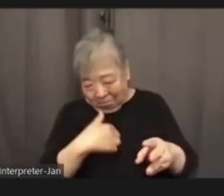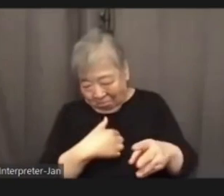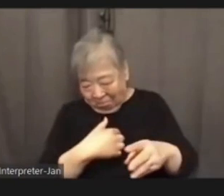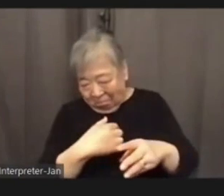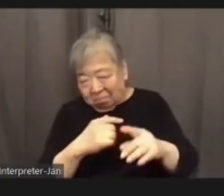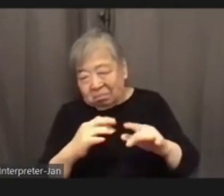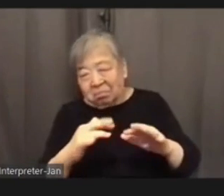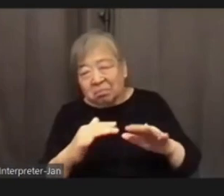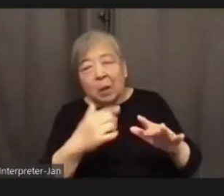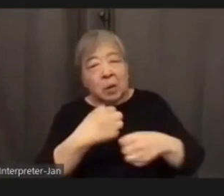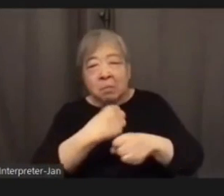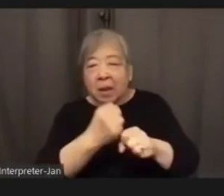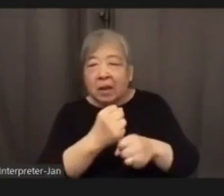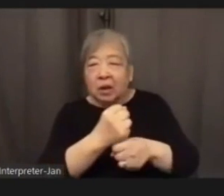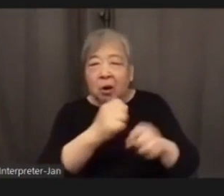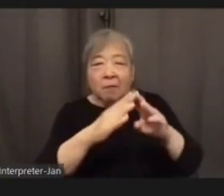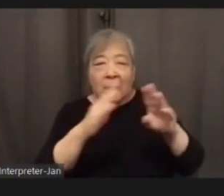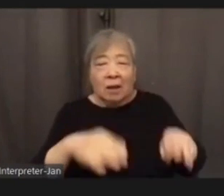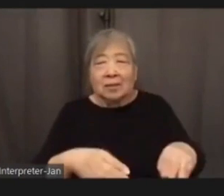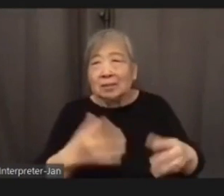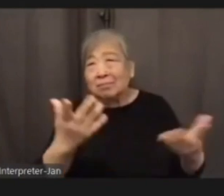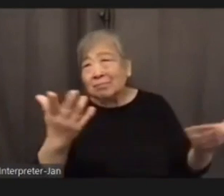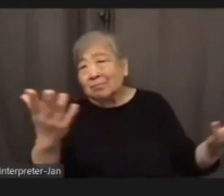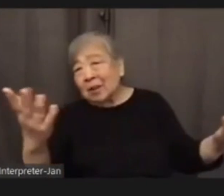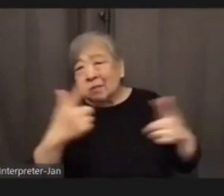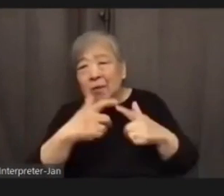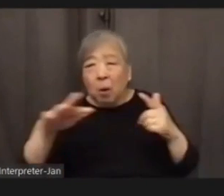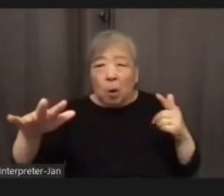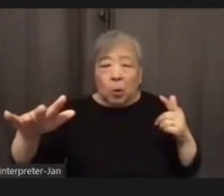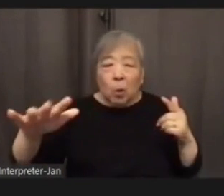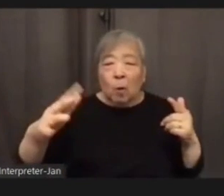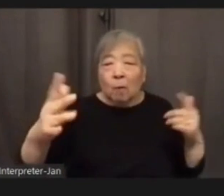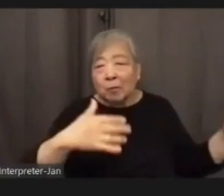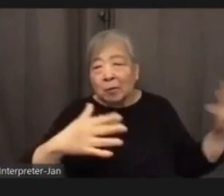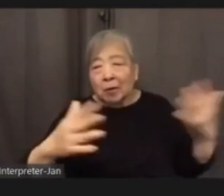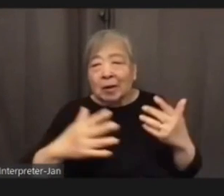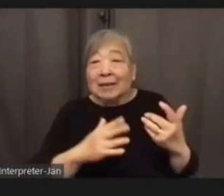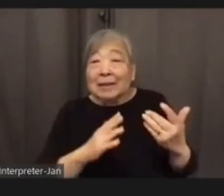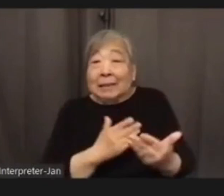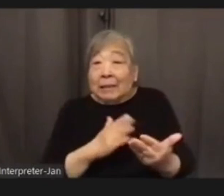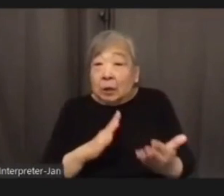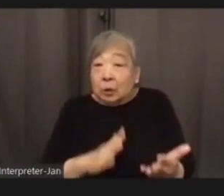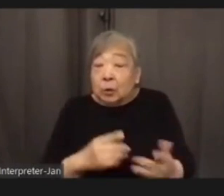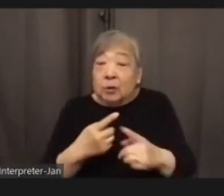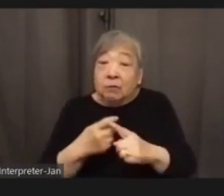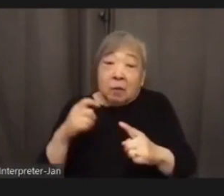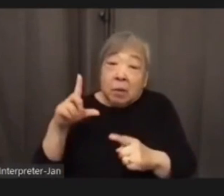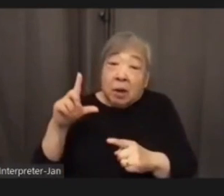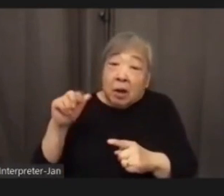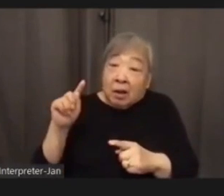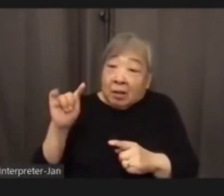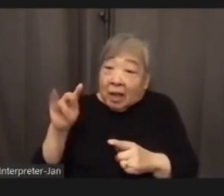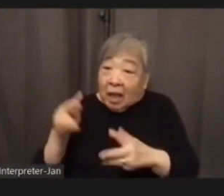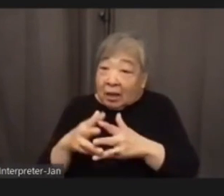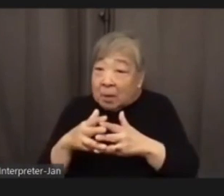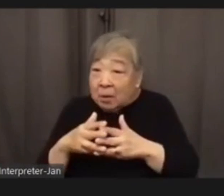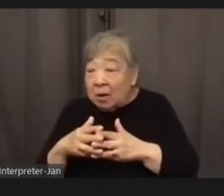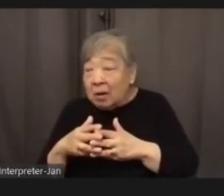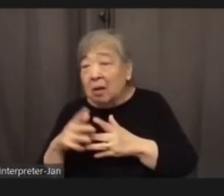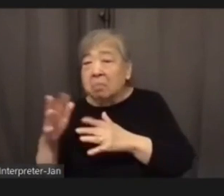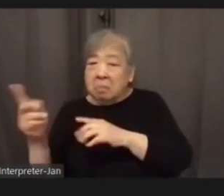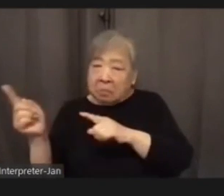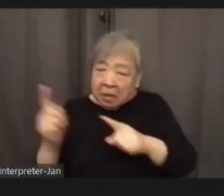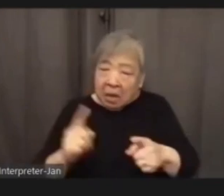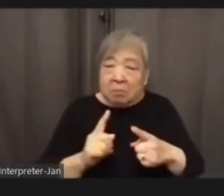and singers from all over Latin America and performers would come and perform there.